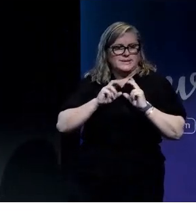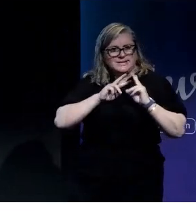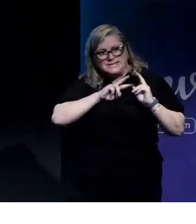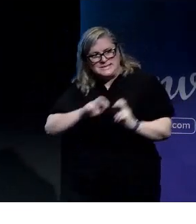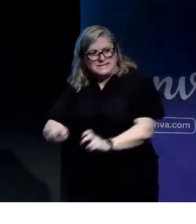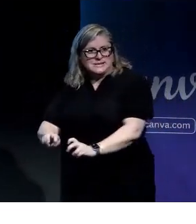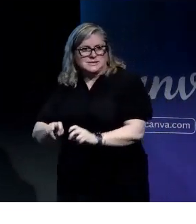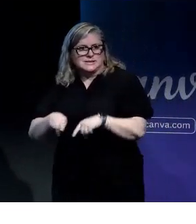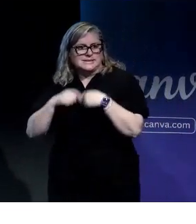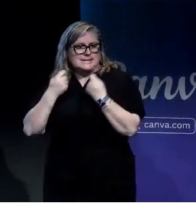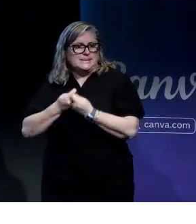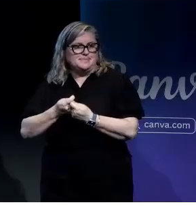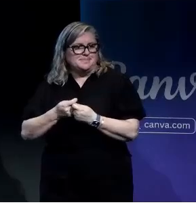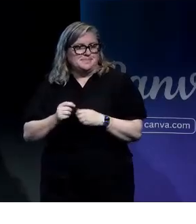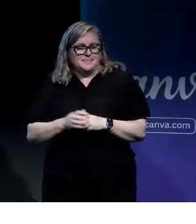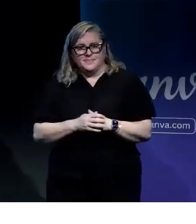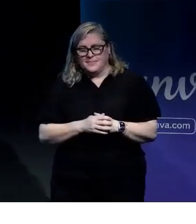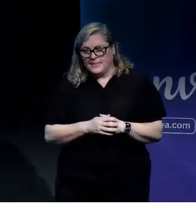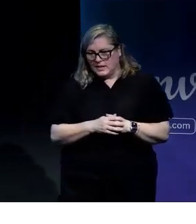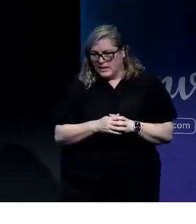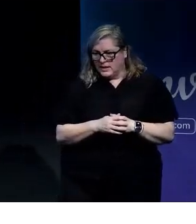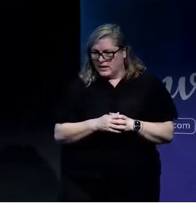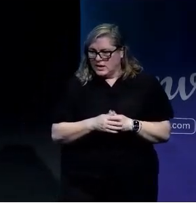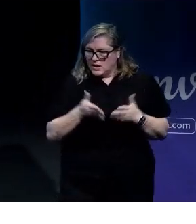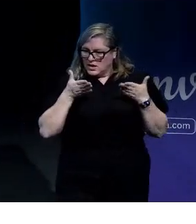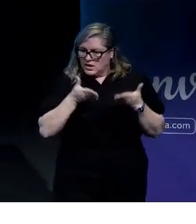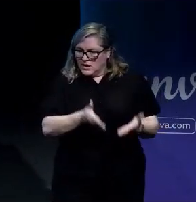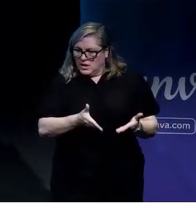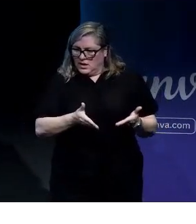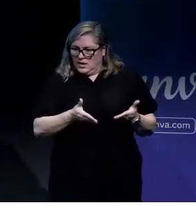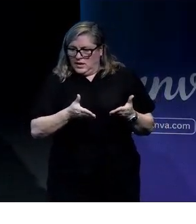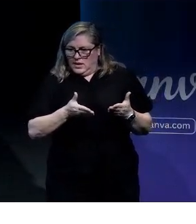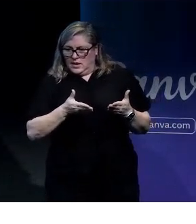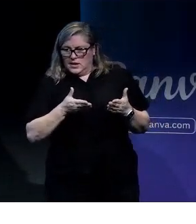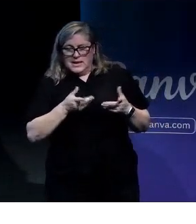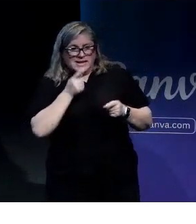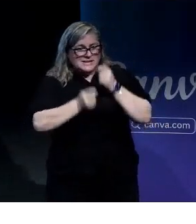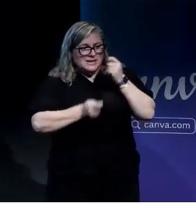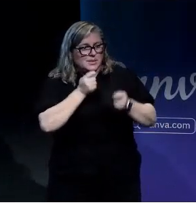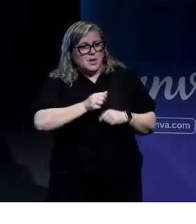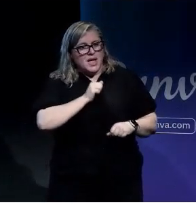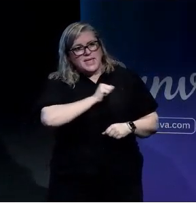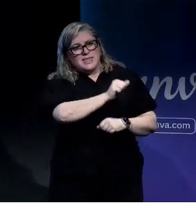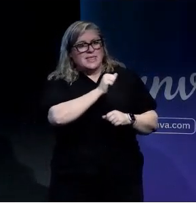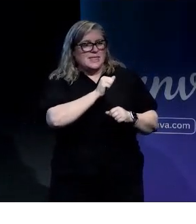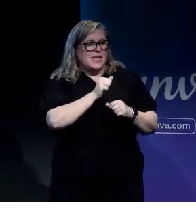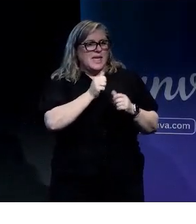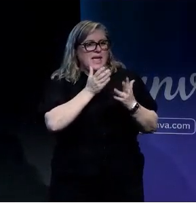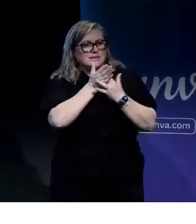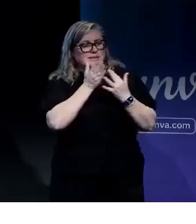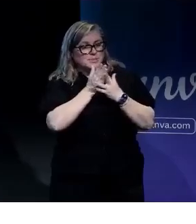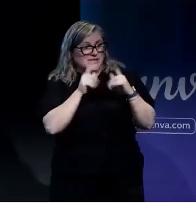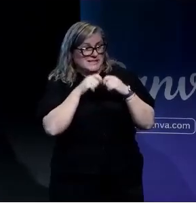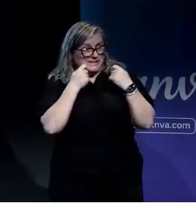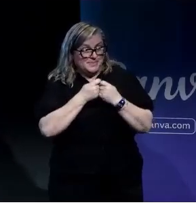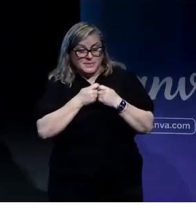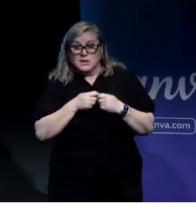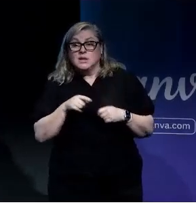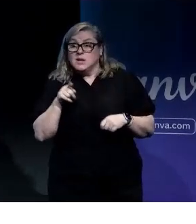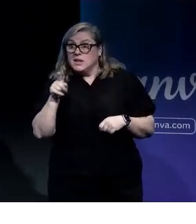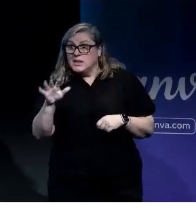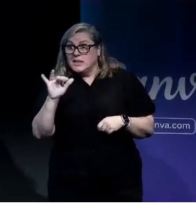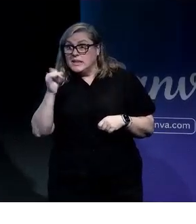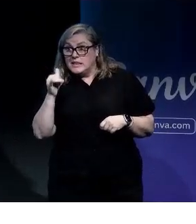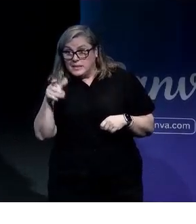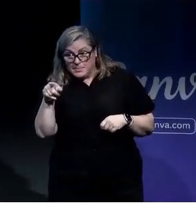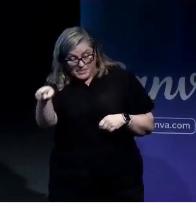purpose. Permitting testing by your own accessibility team. So even if they're doing testing, you should still be doing smoke testing